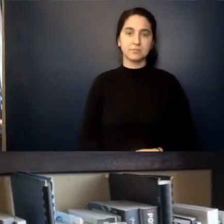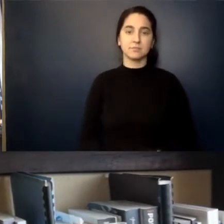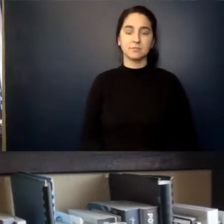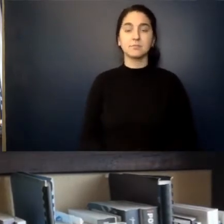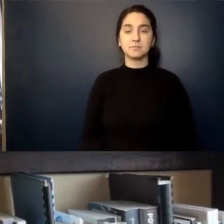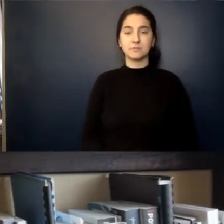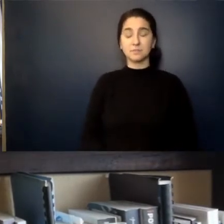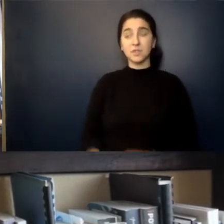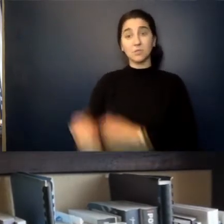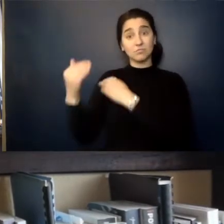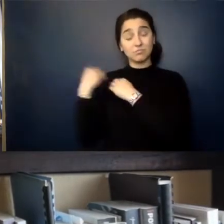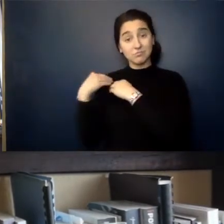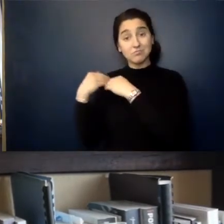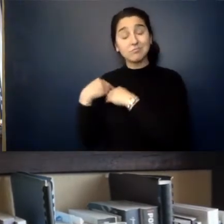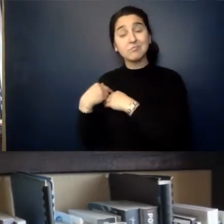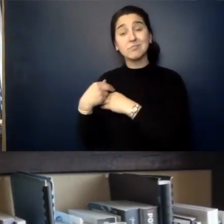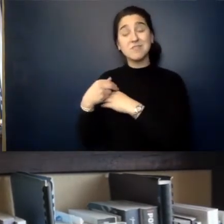country